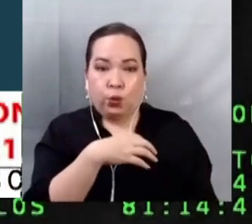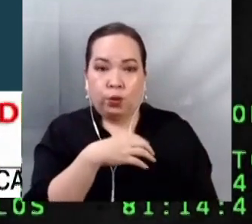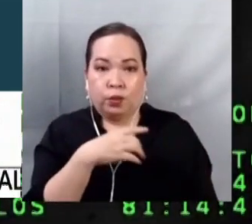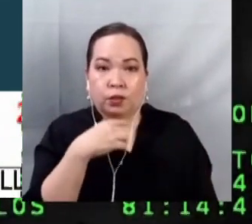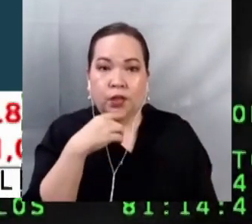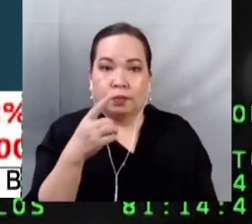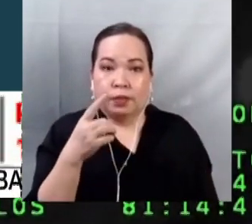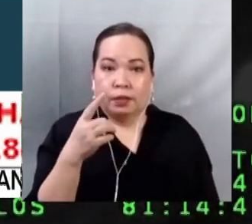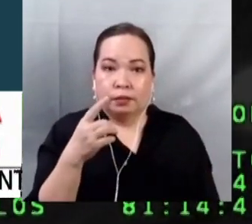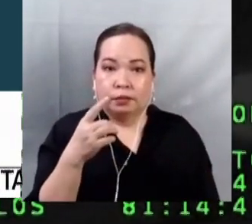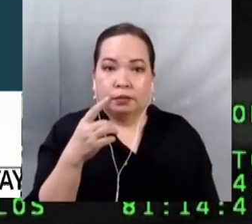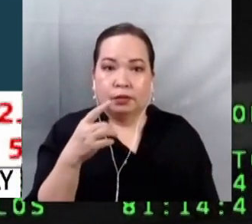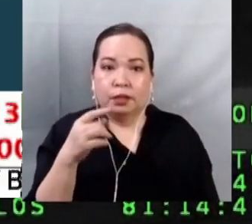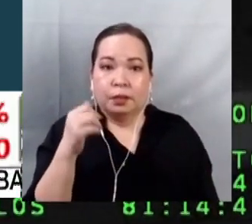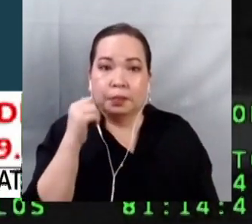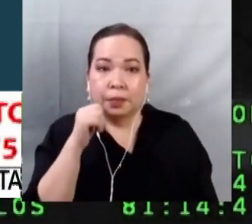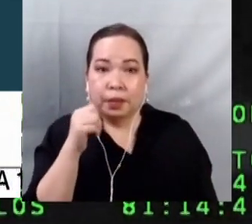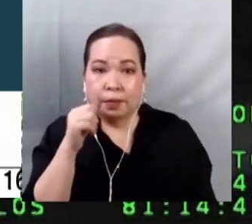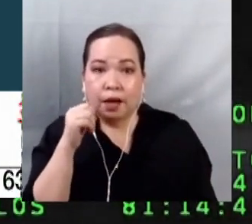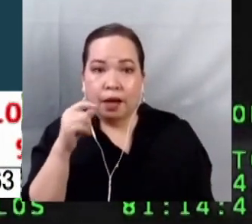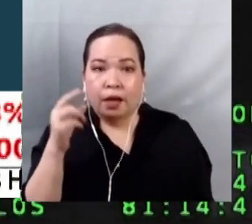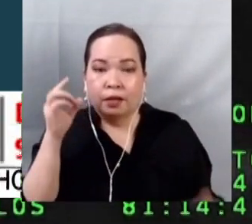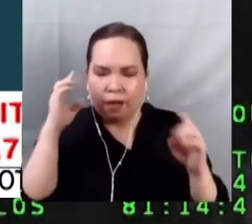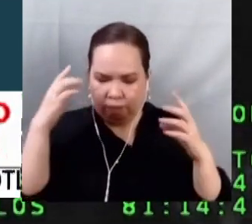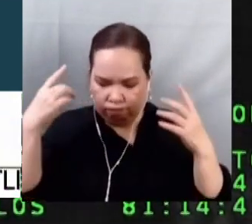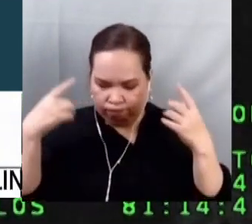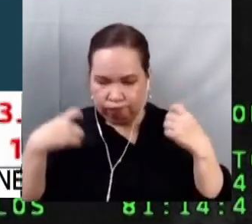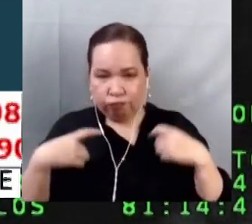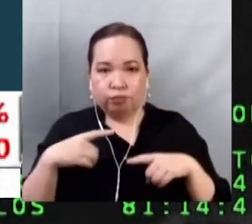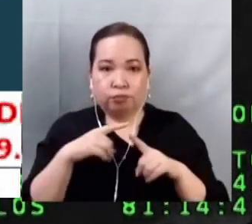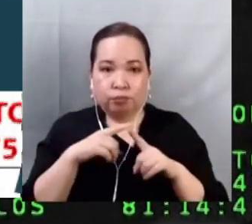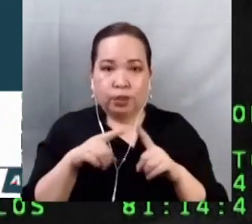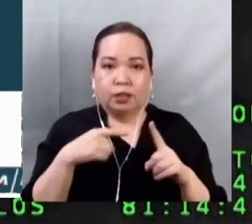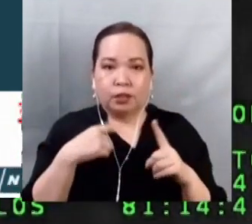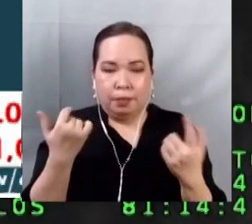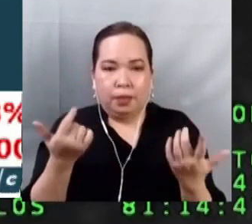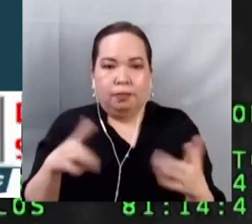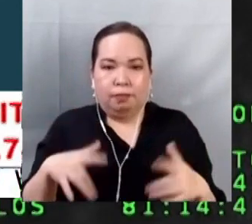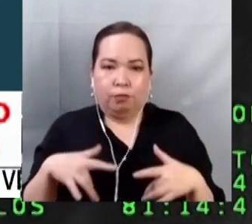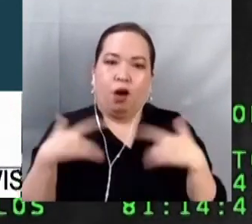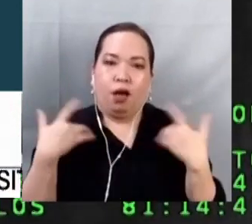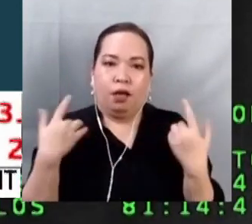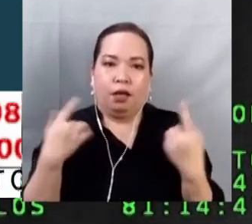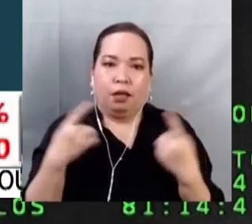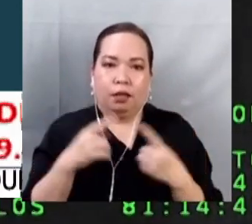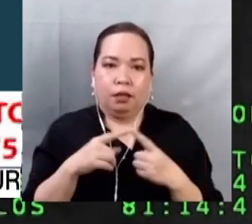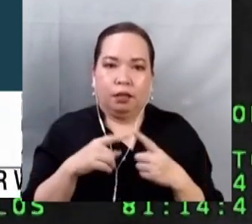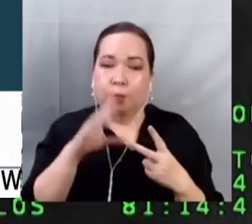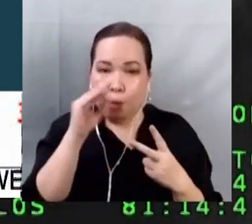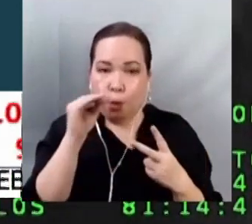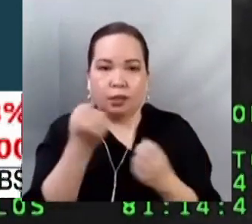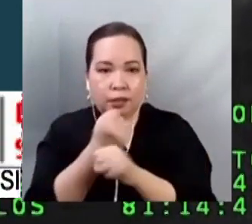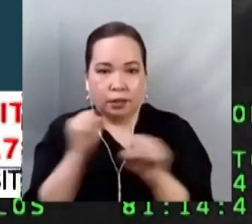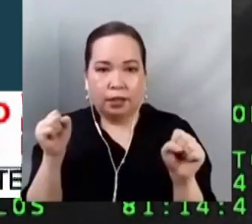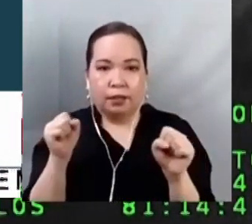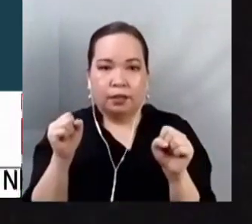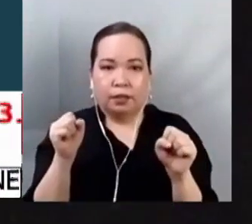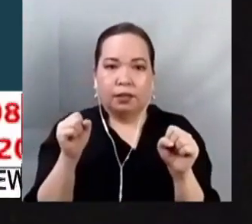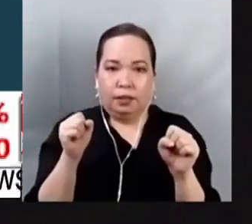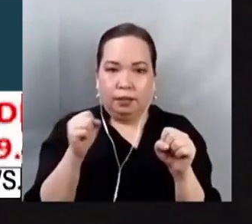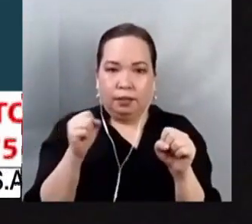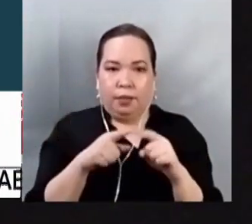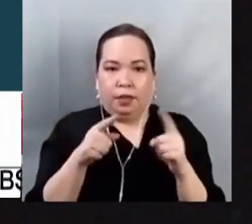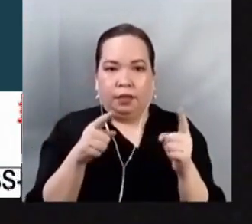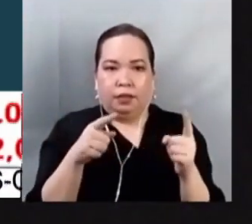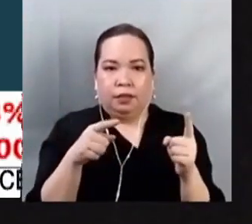office says the girl sustained life-threatening injuries but is now in stable condition. The boy was unhurt but is getting treatment